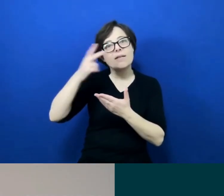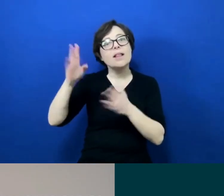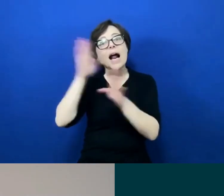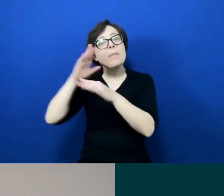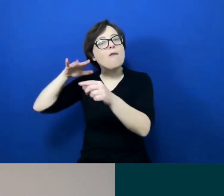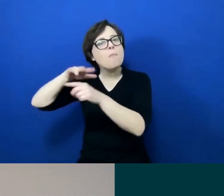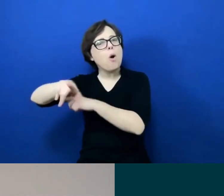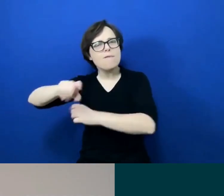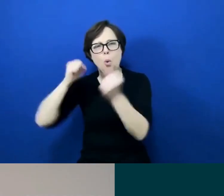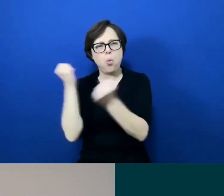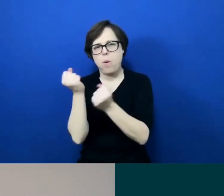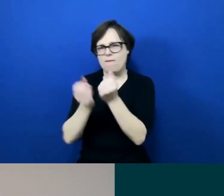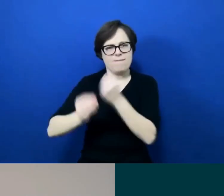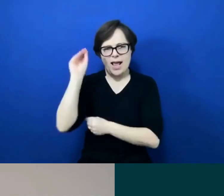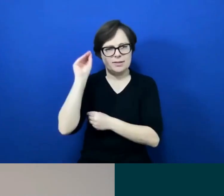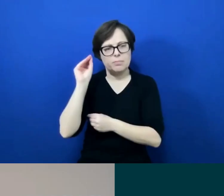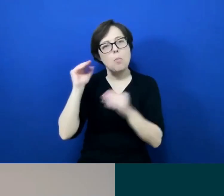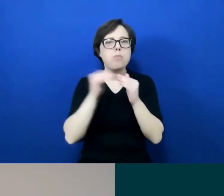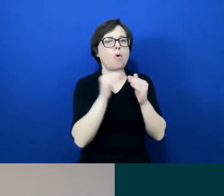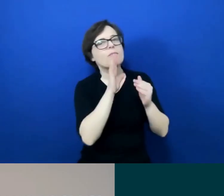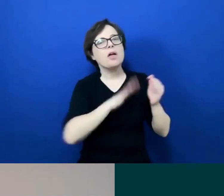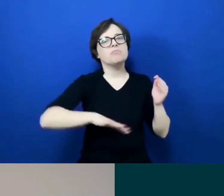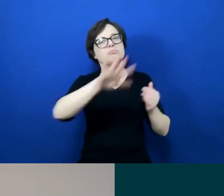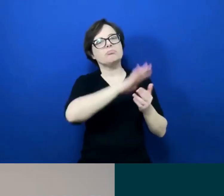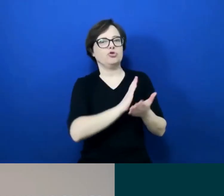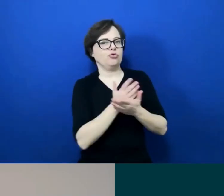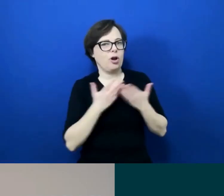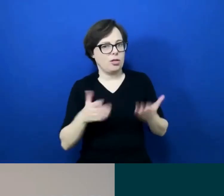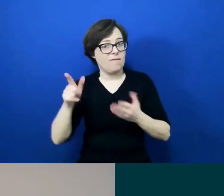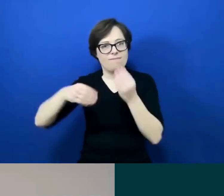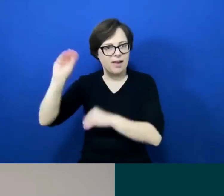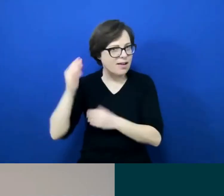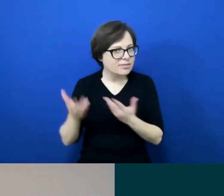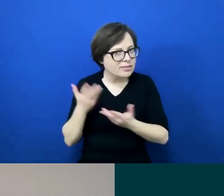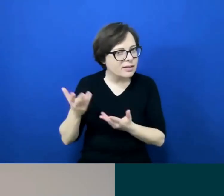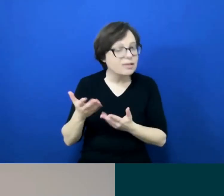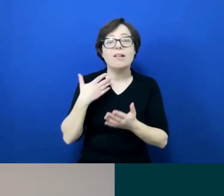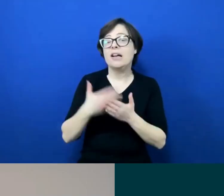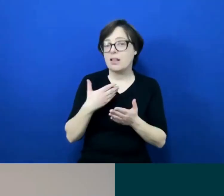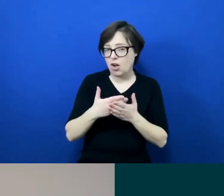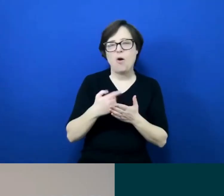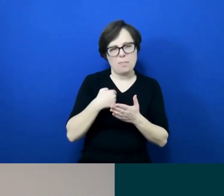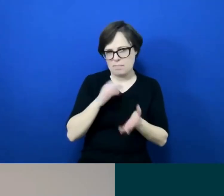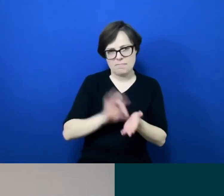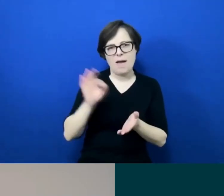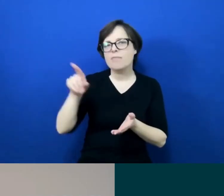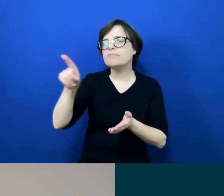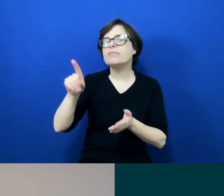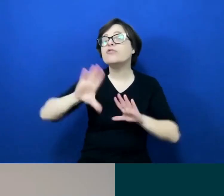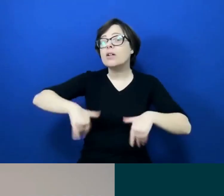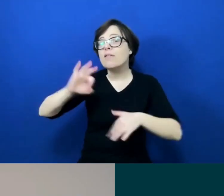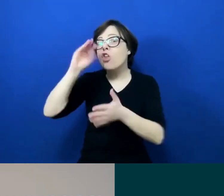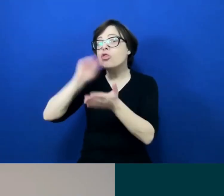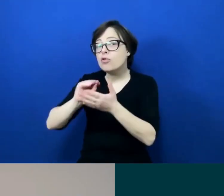the intensity of these climatic changes is even stronger than anywhere else. So I'm convinced that the Swiss experience in this